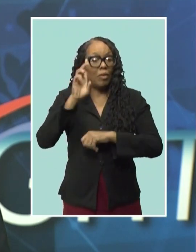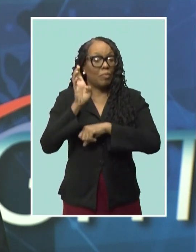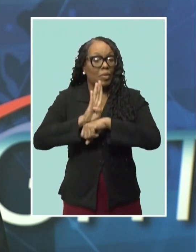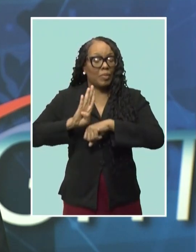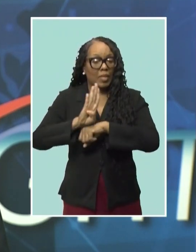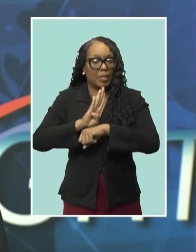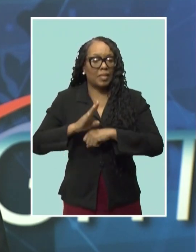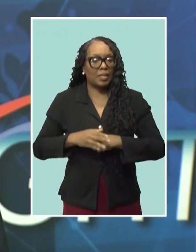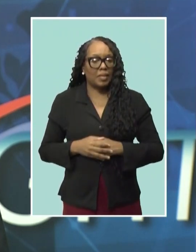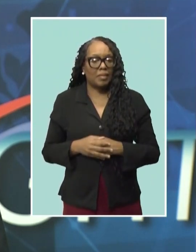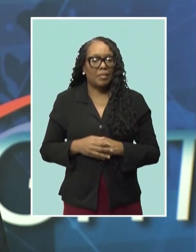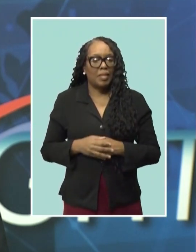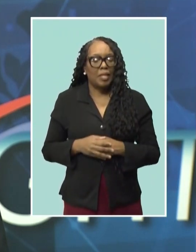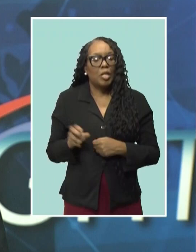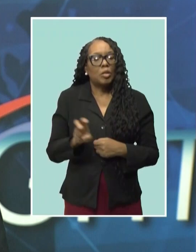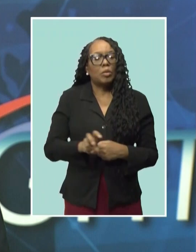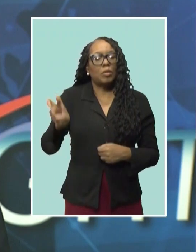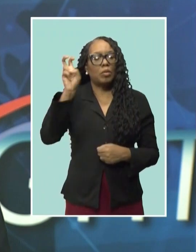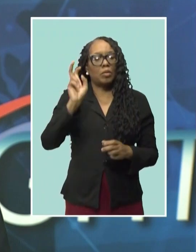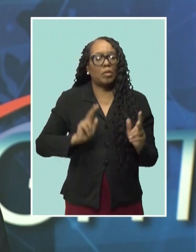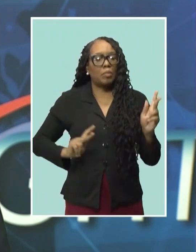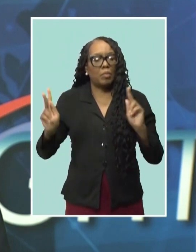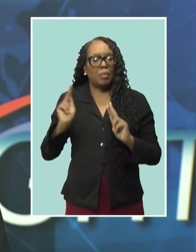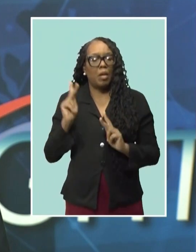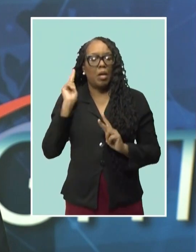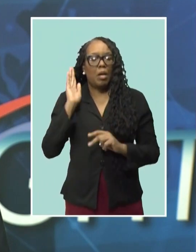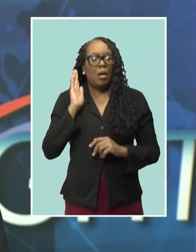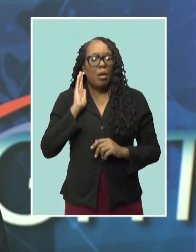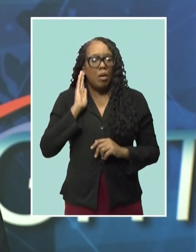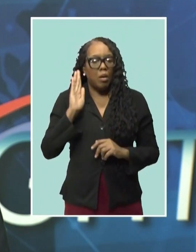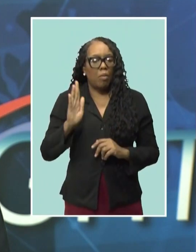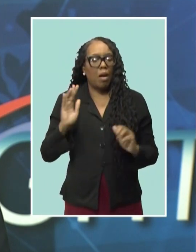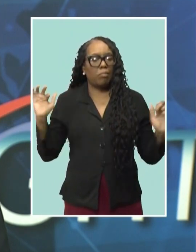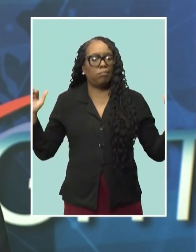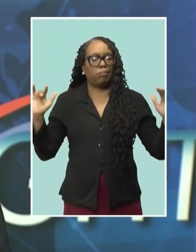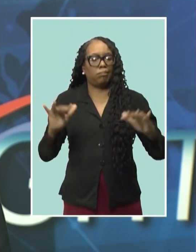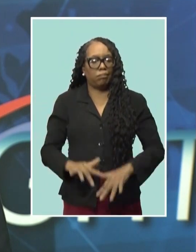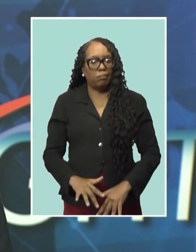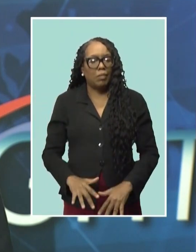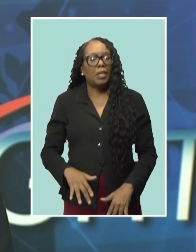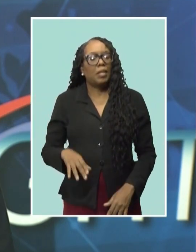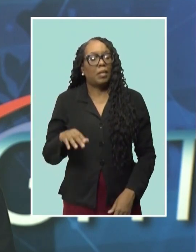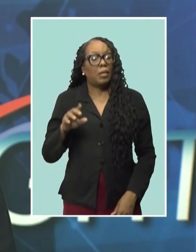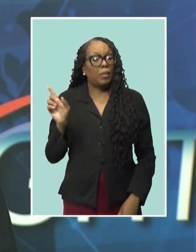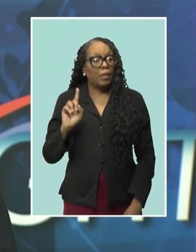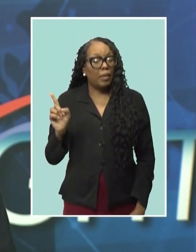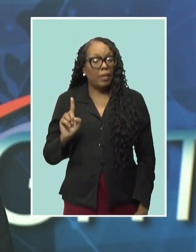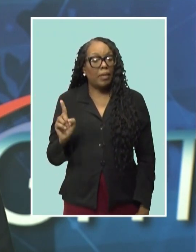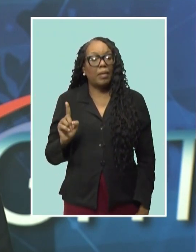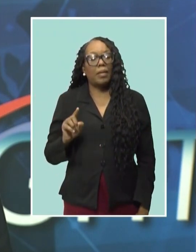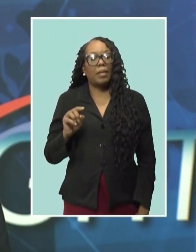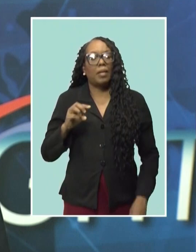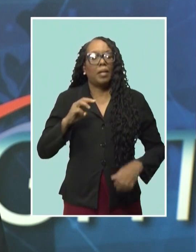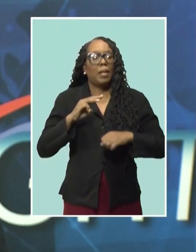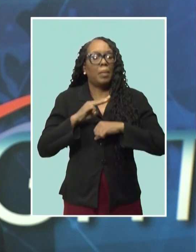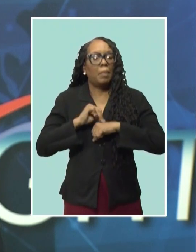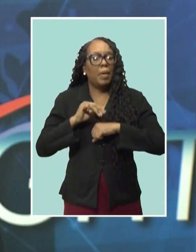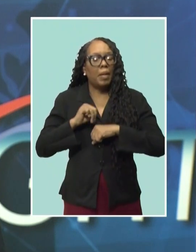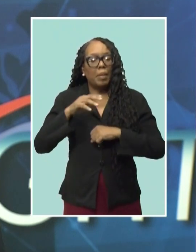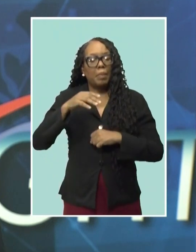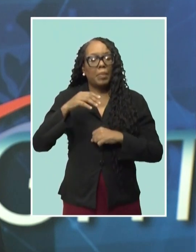happening through the attendance of tourism officials at this year's Sea Trade Conference at the Miami Beach Convention Center in